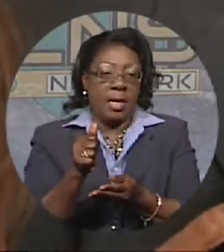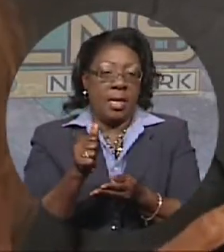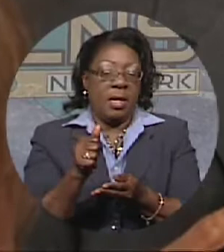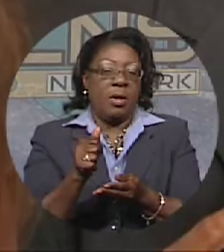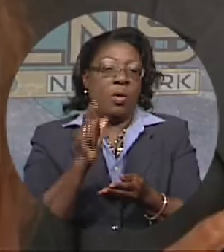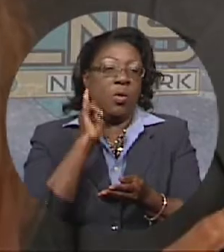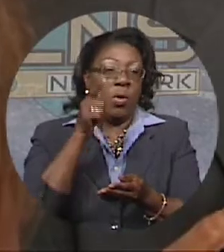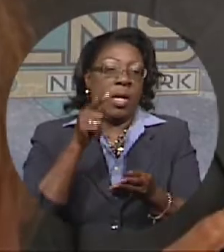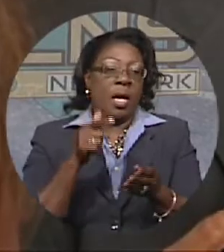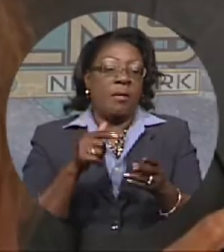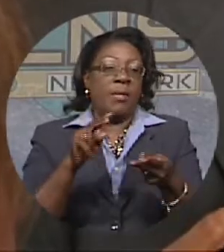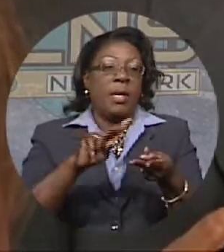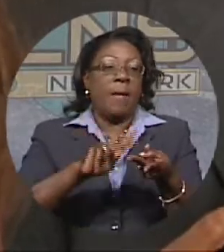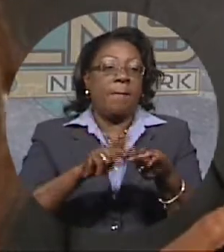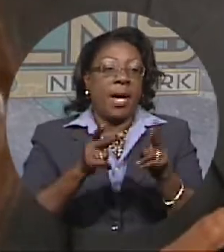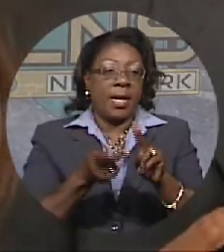parties.